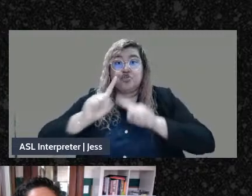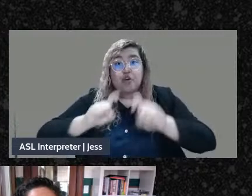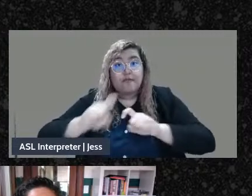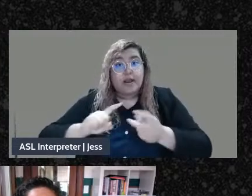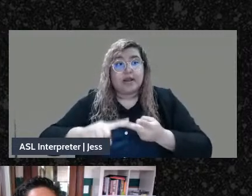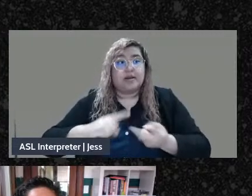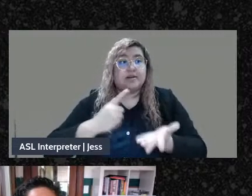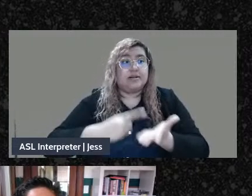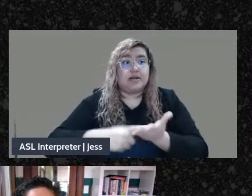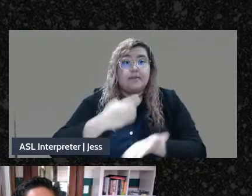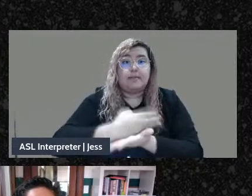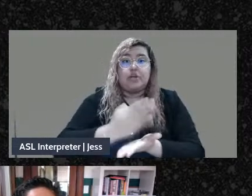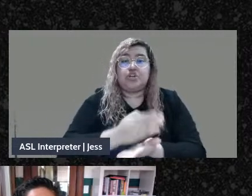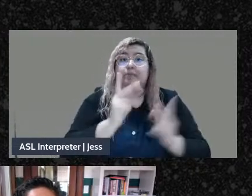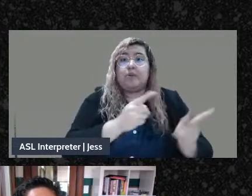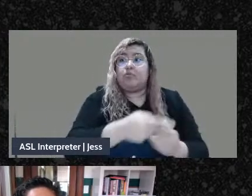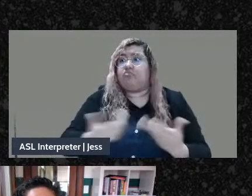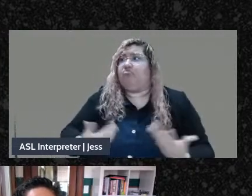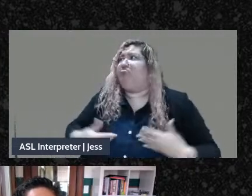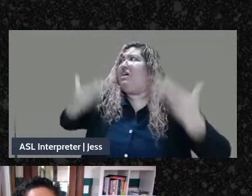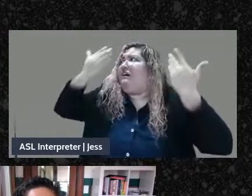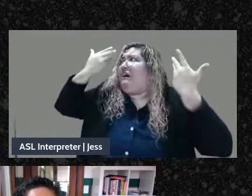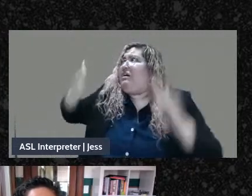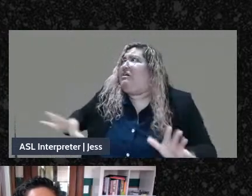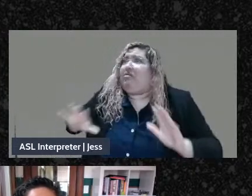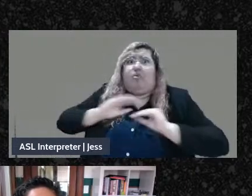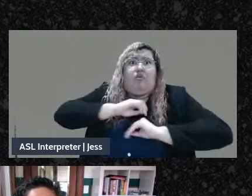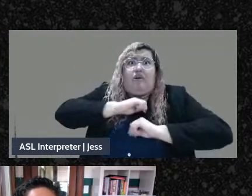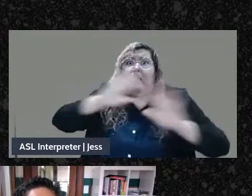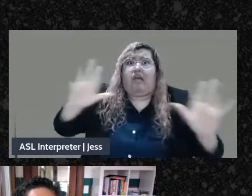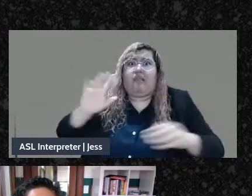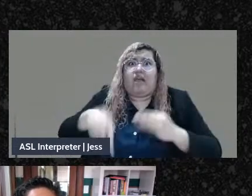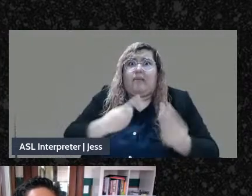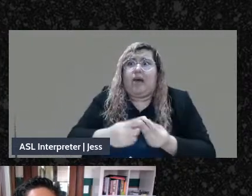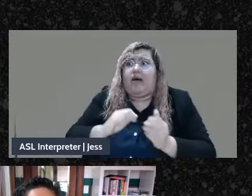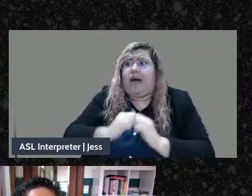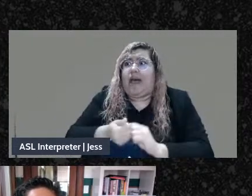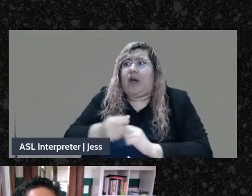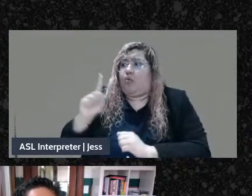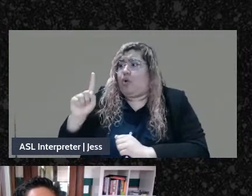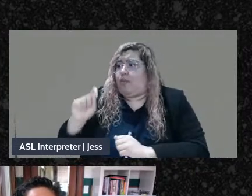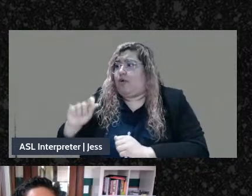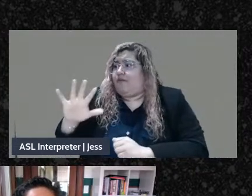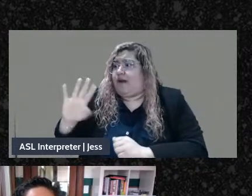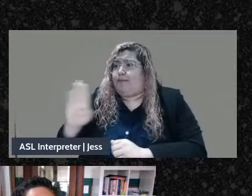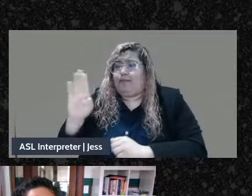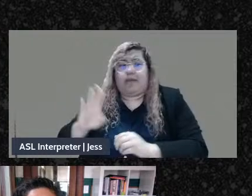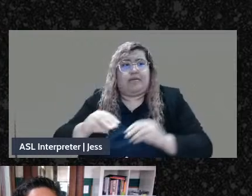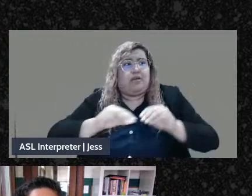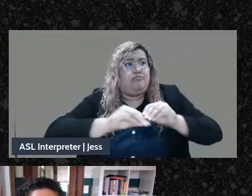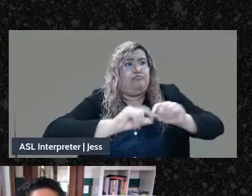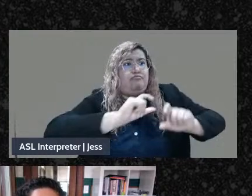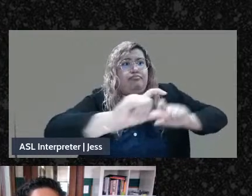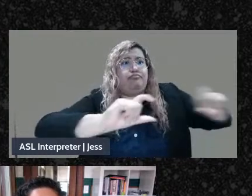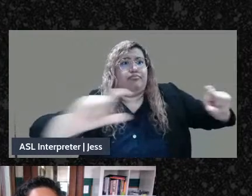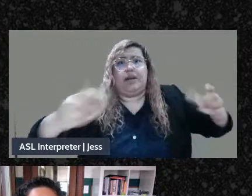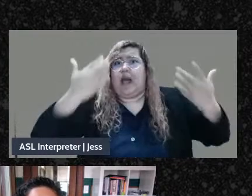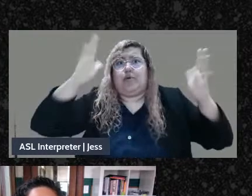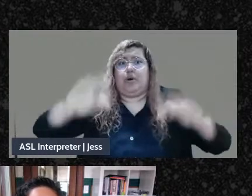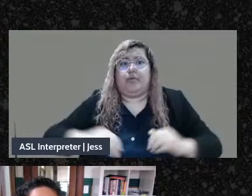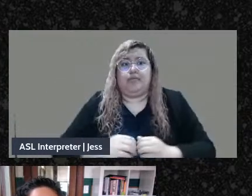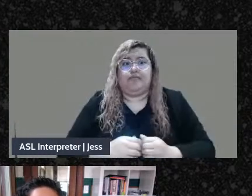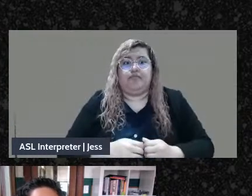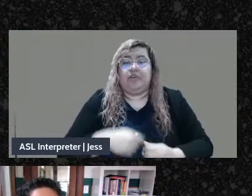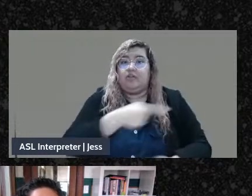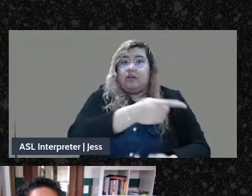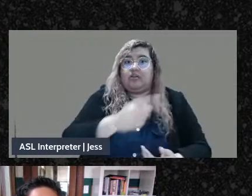budget, is people are like, I don't know anything about like how to disperse $1.5 billion. Like the biggest check I maybe written